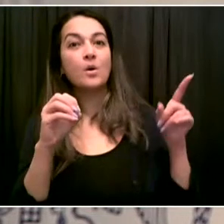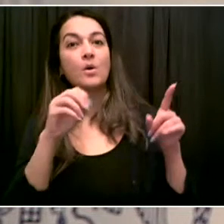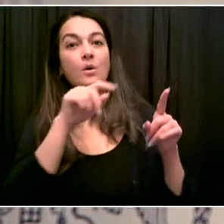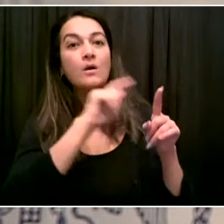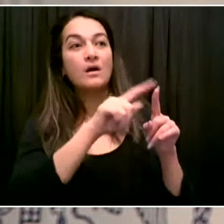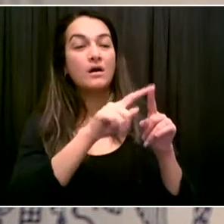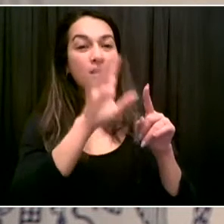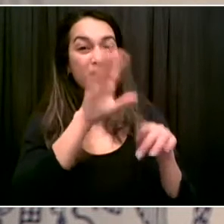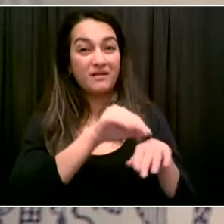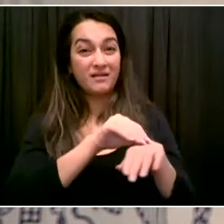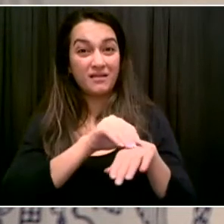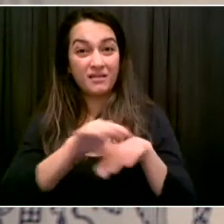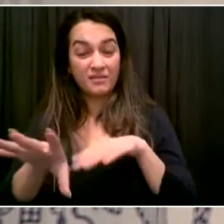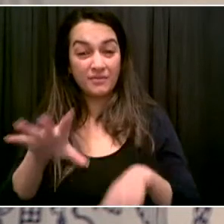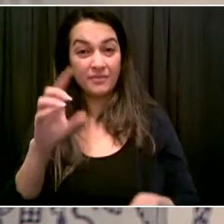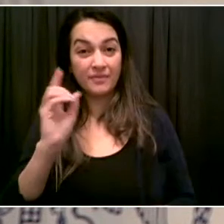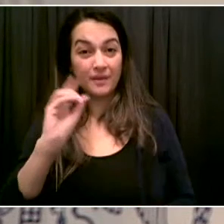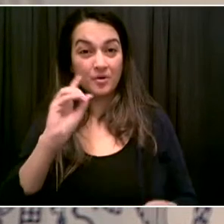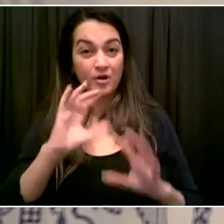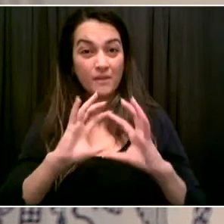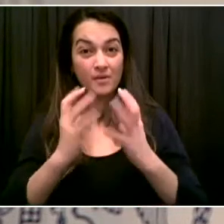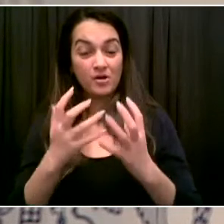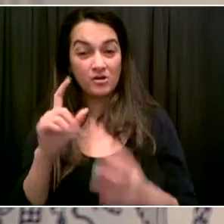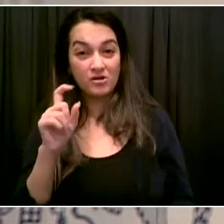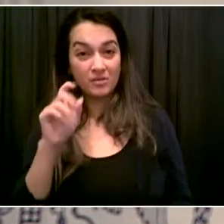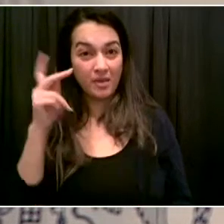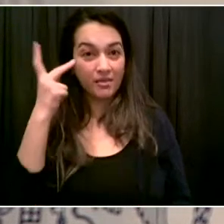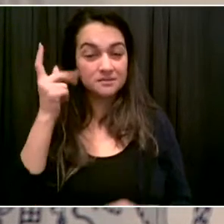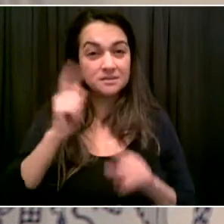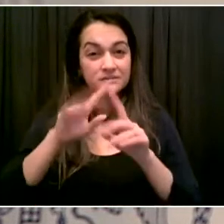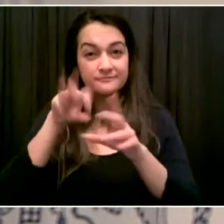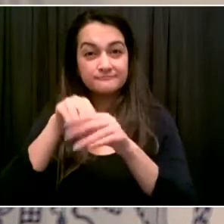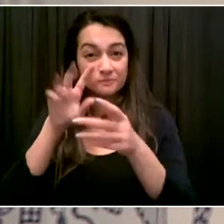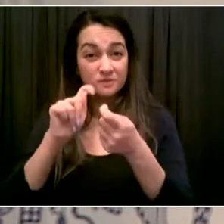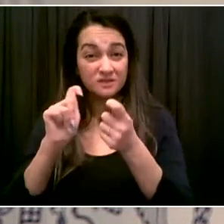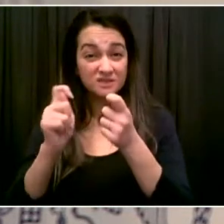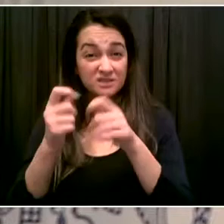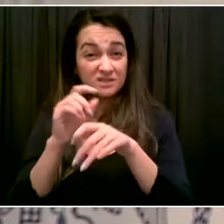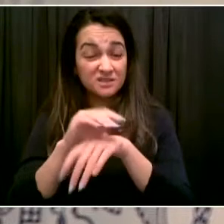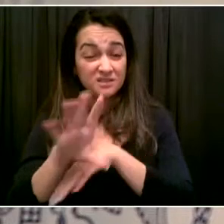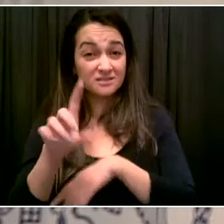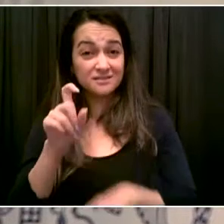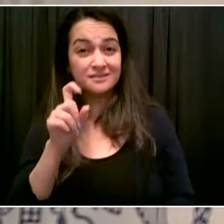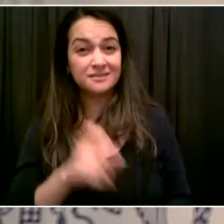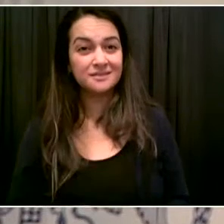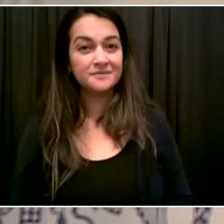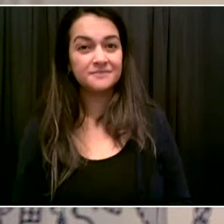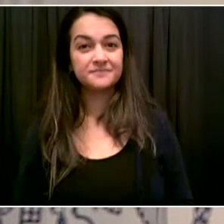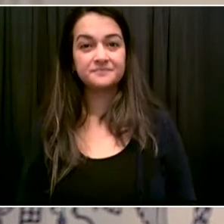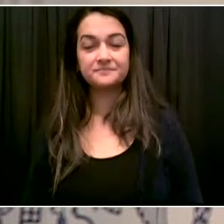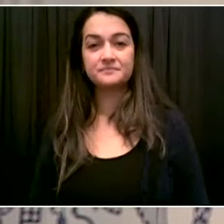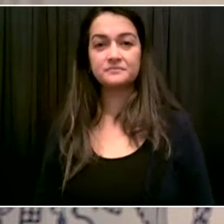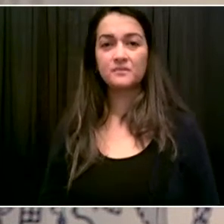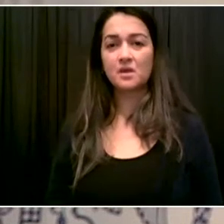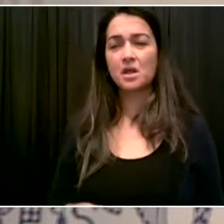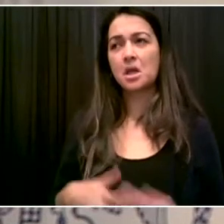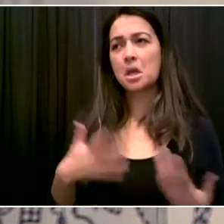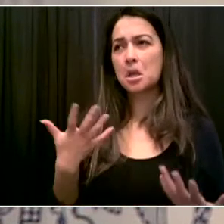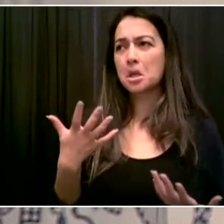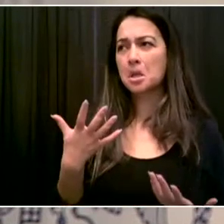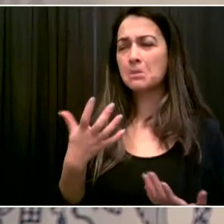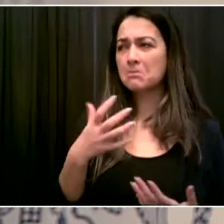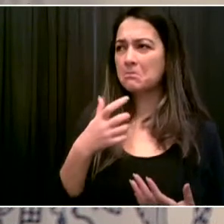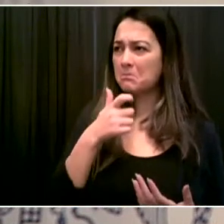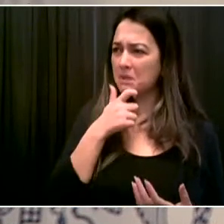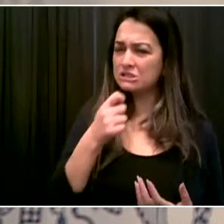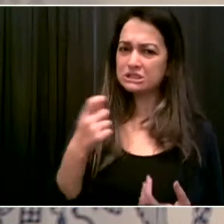state? Well, that's a big, interesting and powerful question, Henry, and I can only give you a little bit